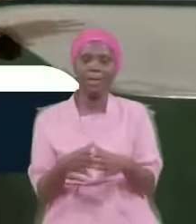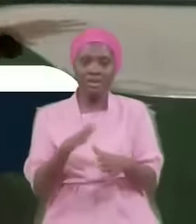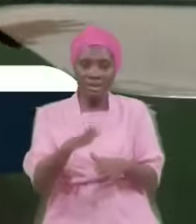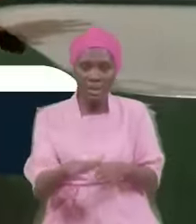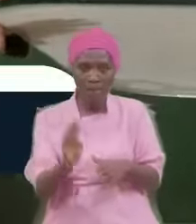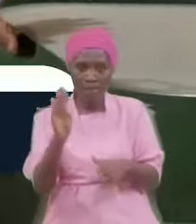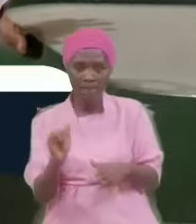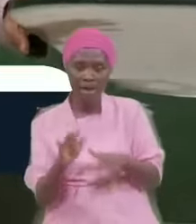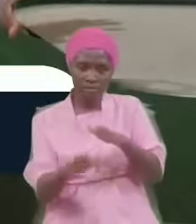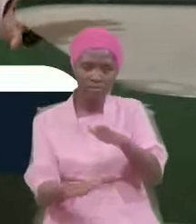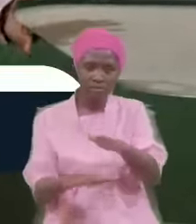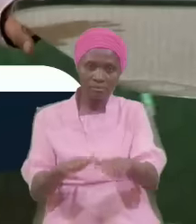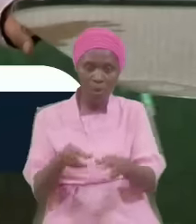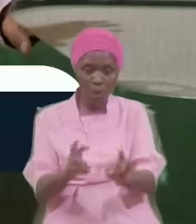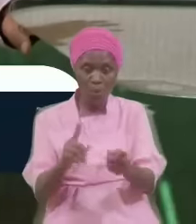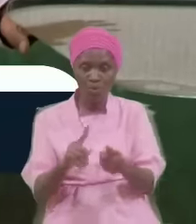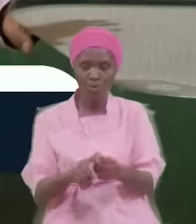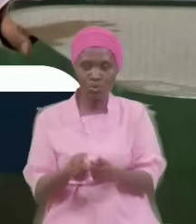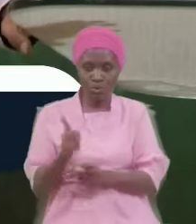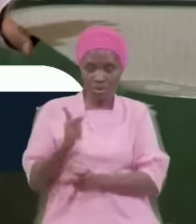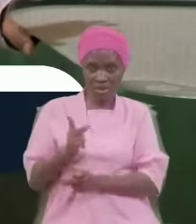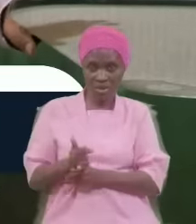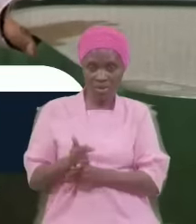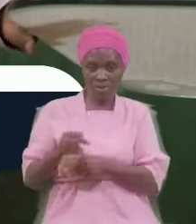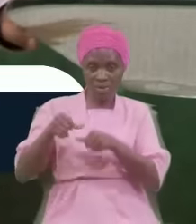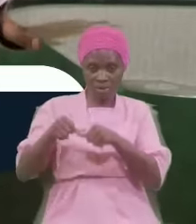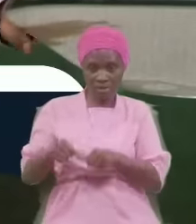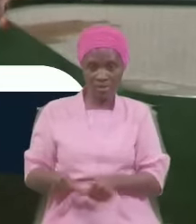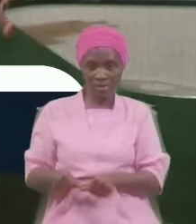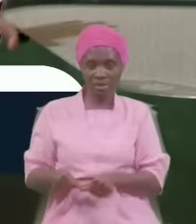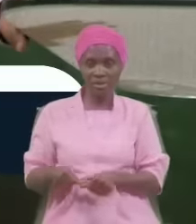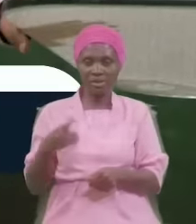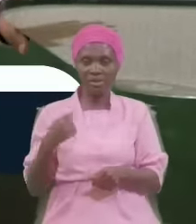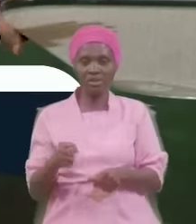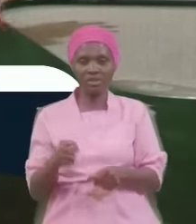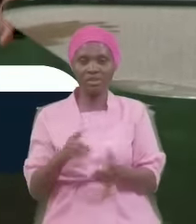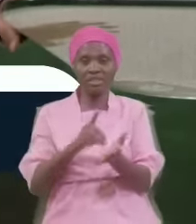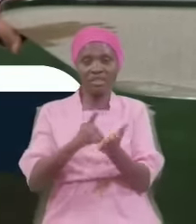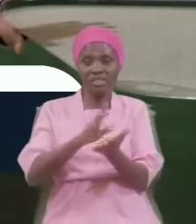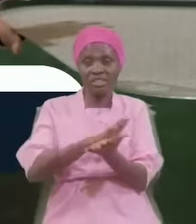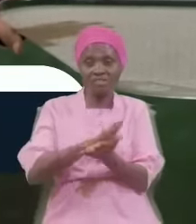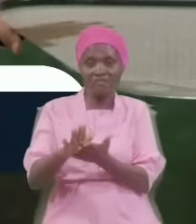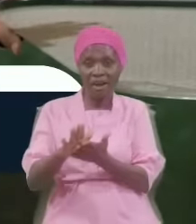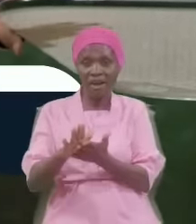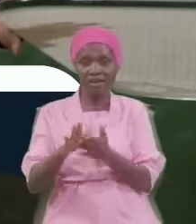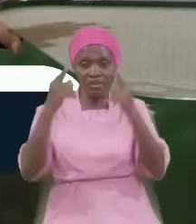ways to retaining super breakthrough wonders. Breakthrough in your